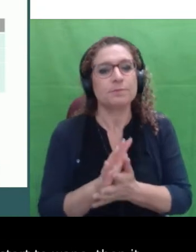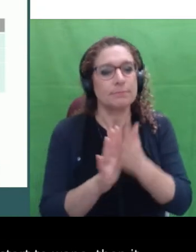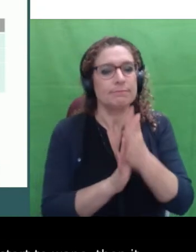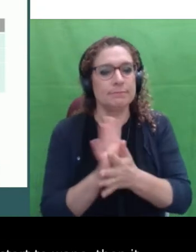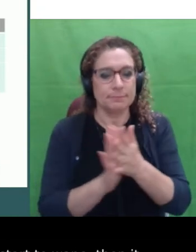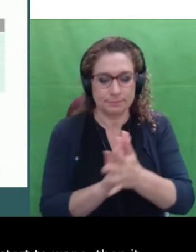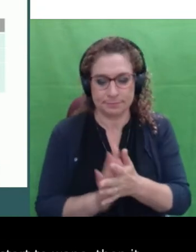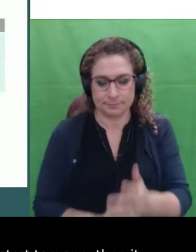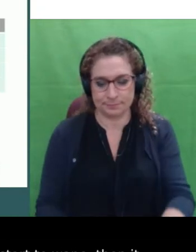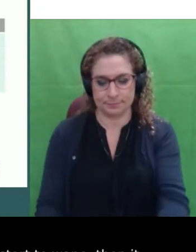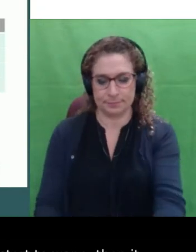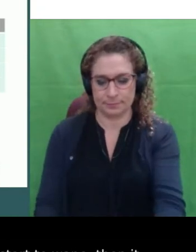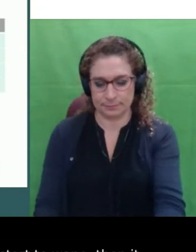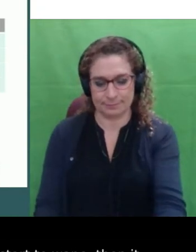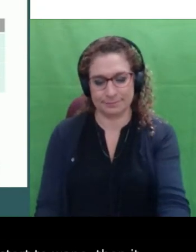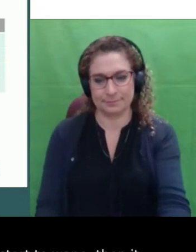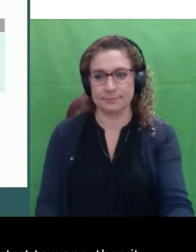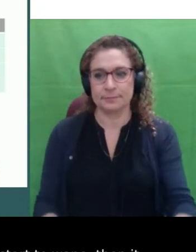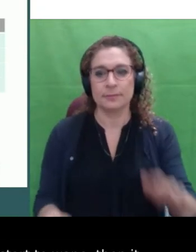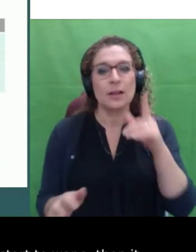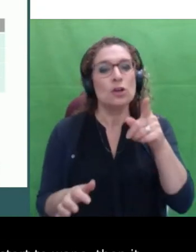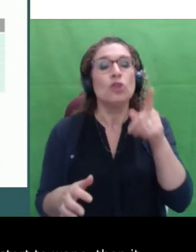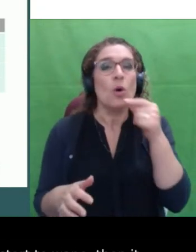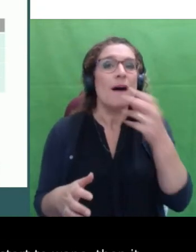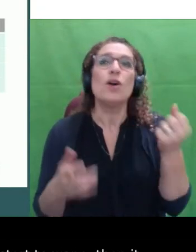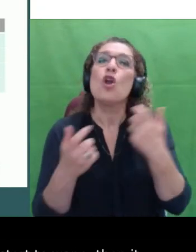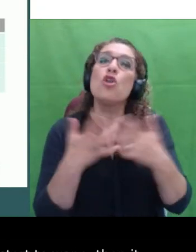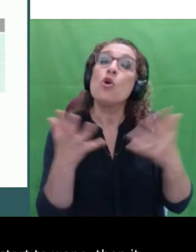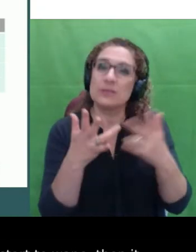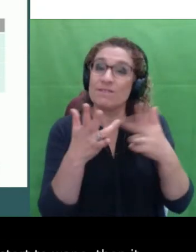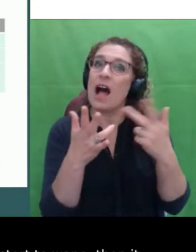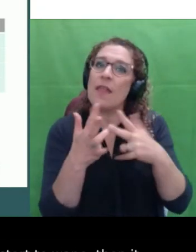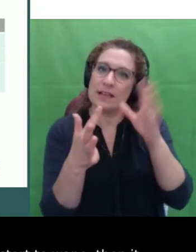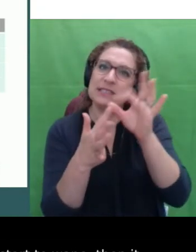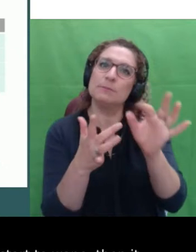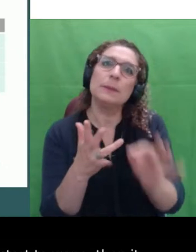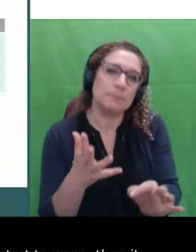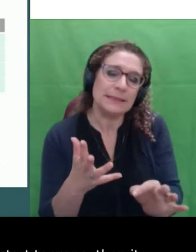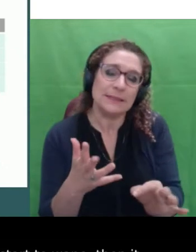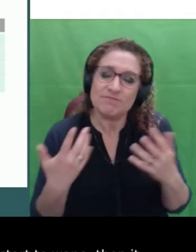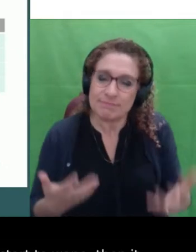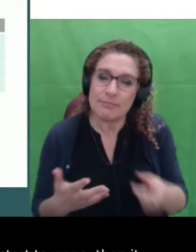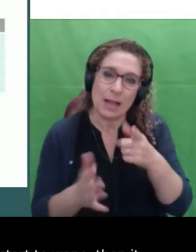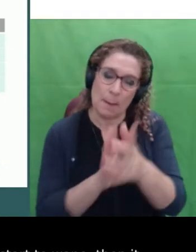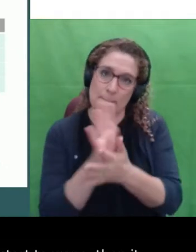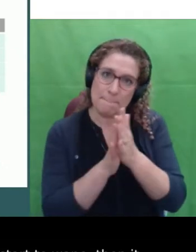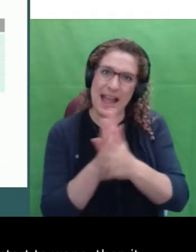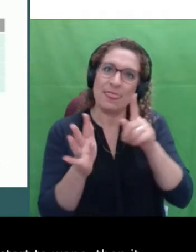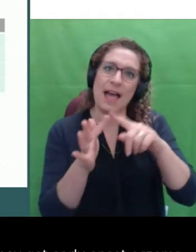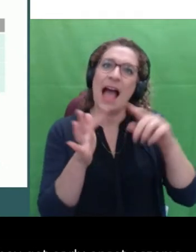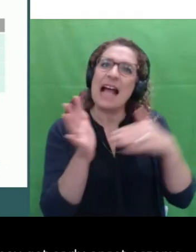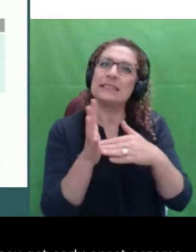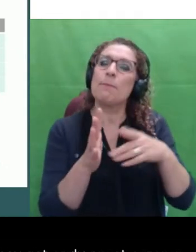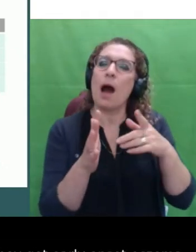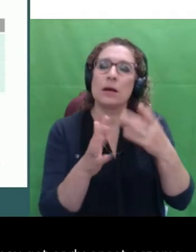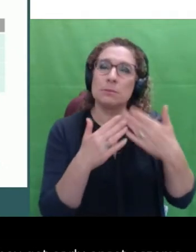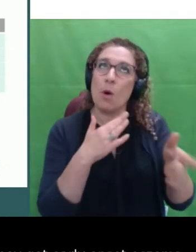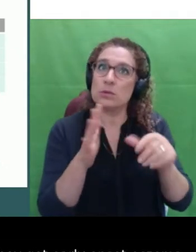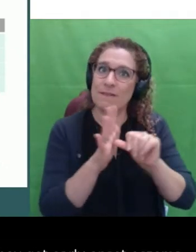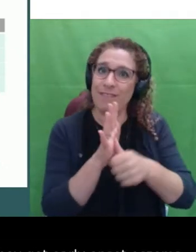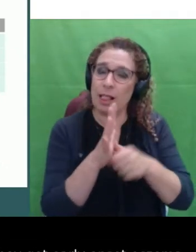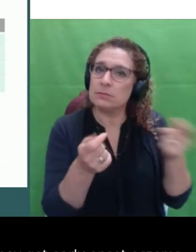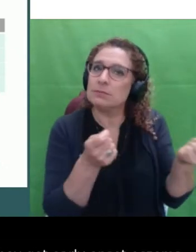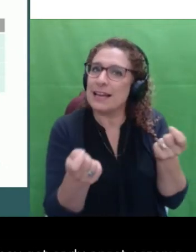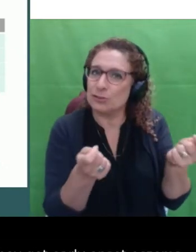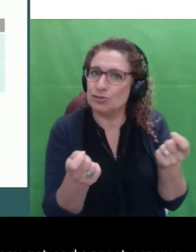in association with lots of other symptoms which we'll talk about and what you find is that the eczema is difficult to manage so everyone believes that